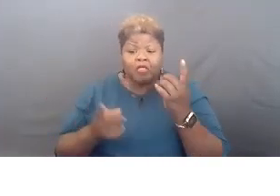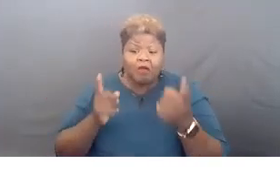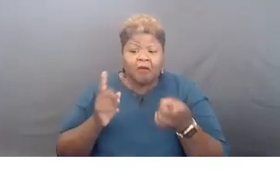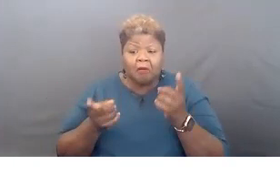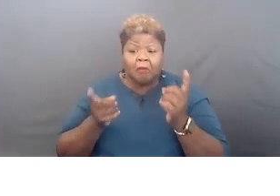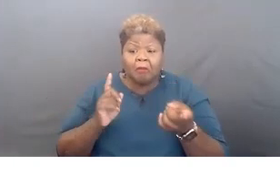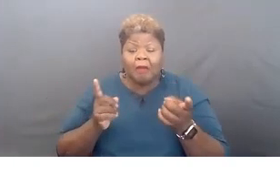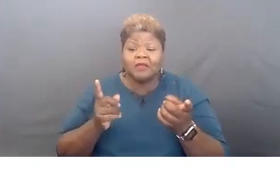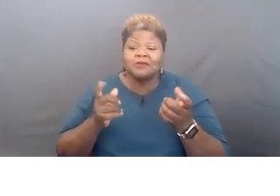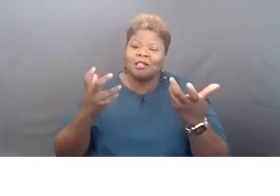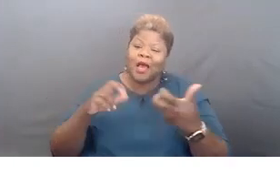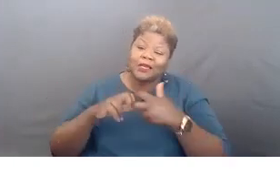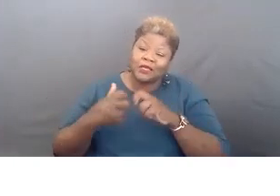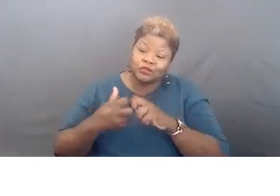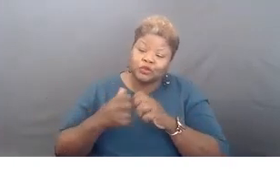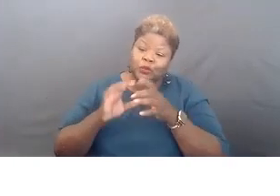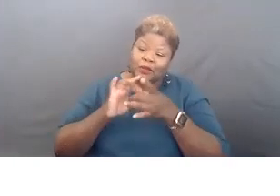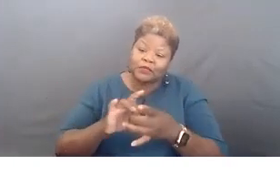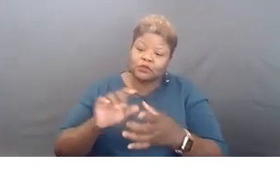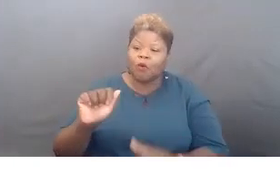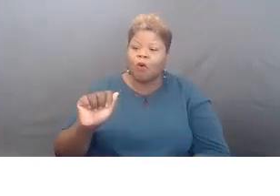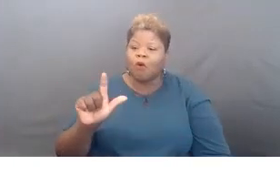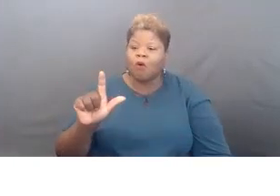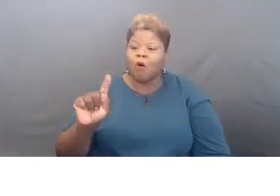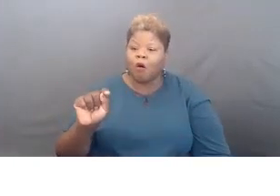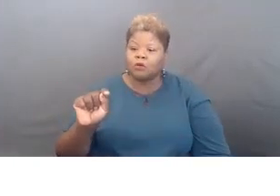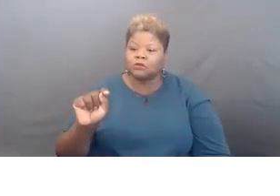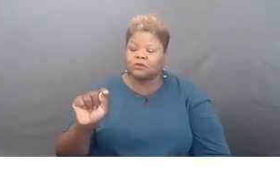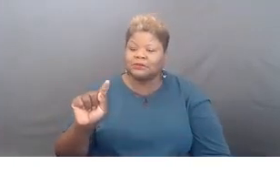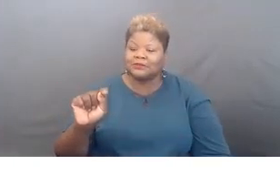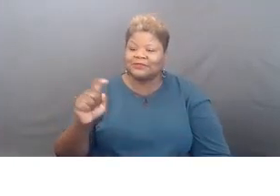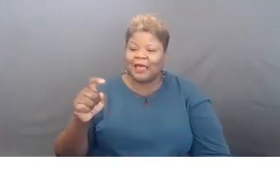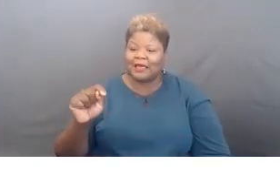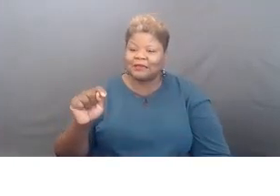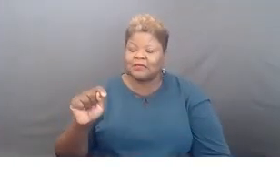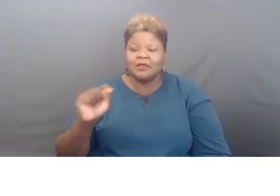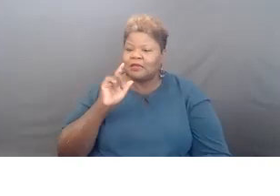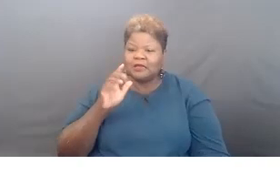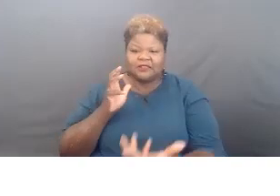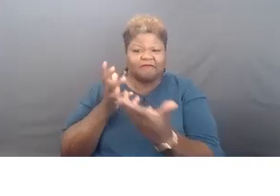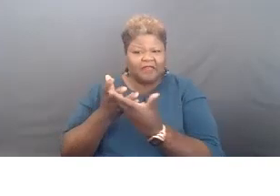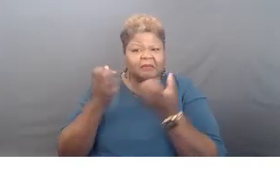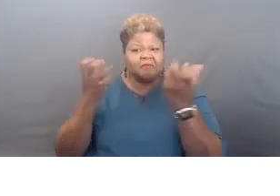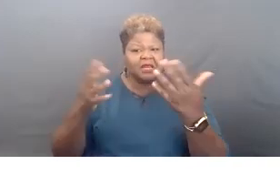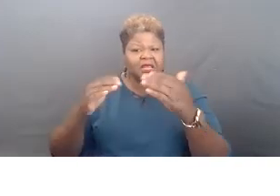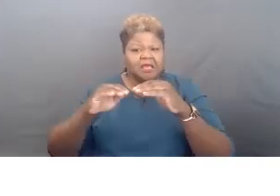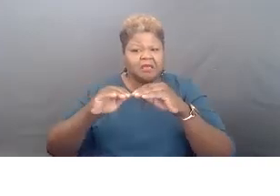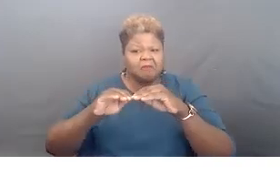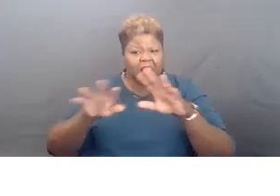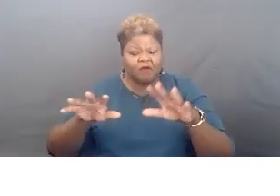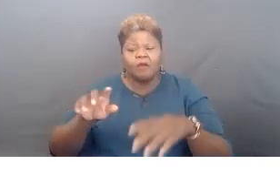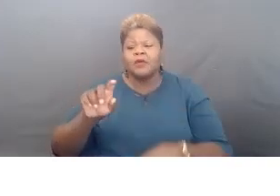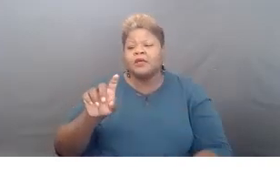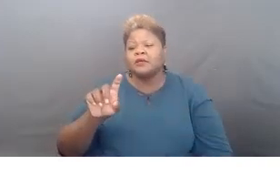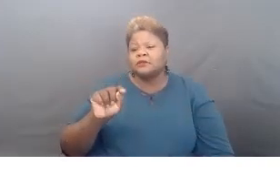Hootsuite has a lot of issues when it comes to alt text because it doesn't really plug in very well to a lot of the other platforms. But TweetDeck doesn't